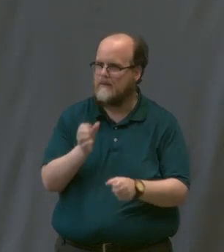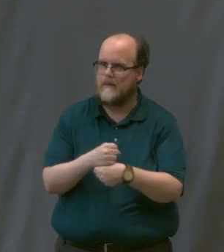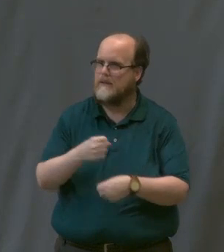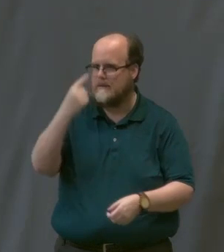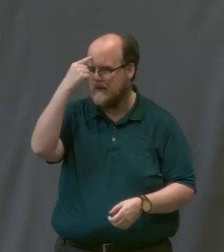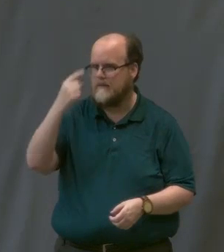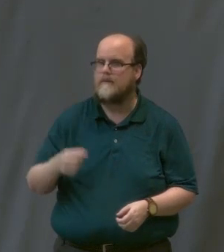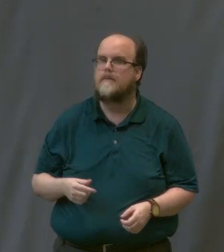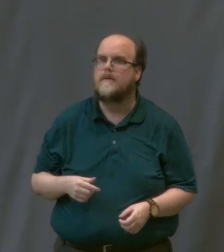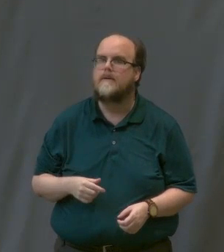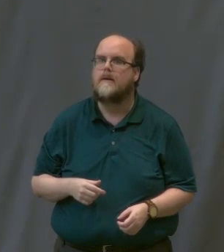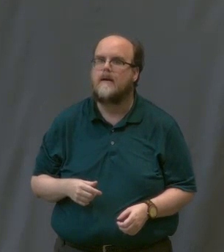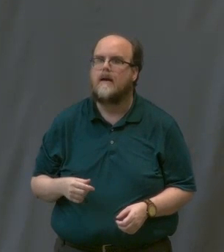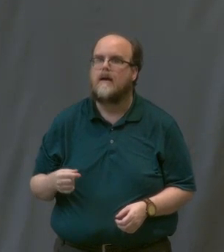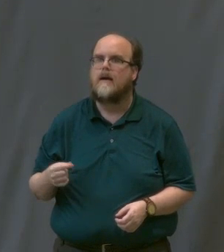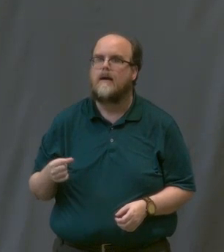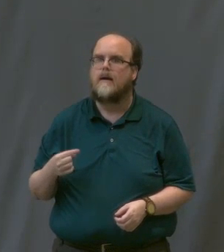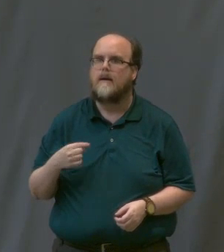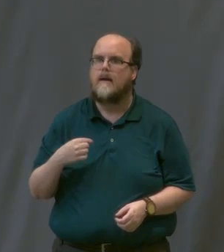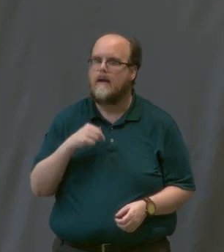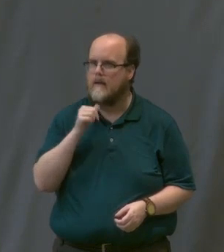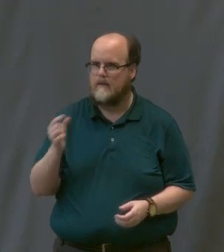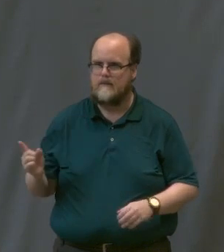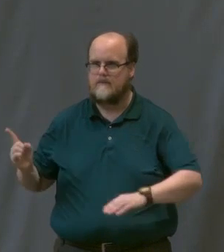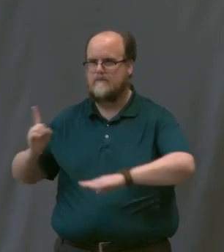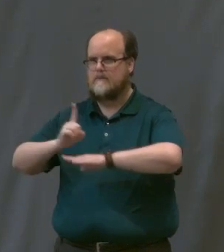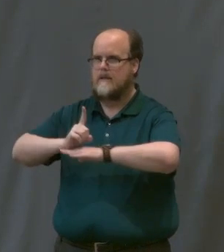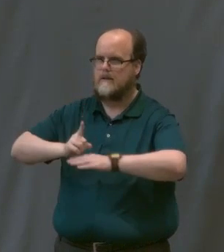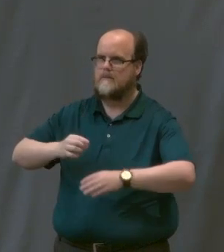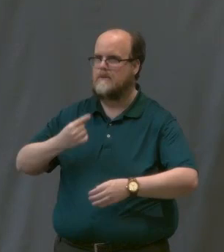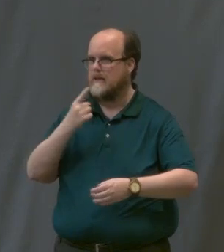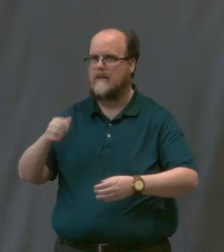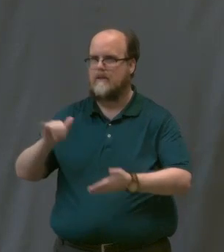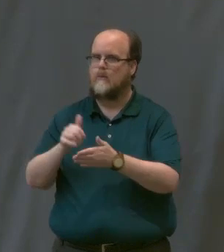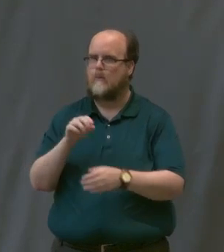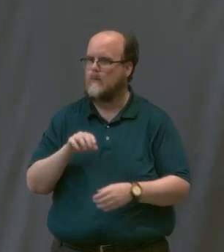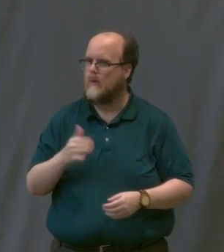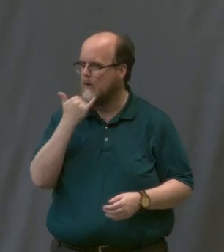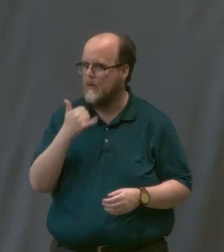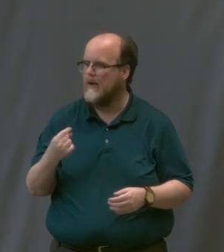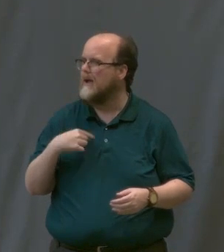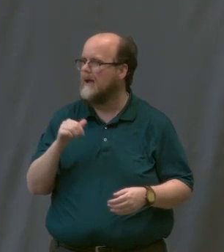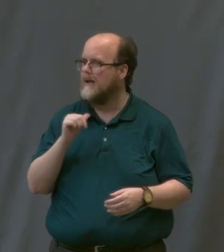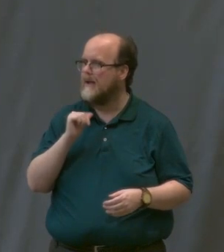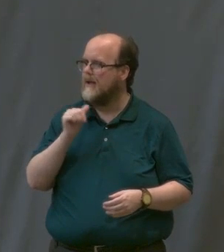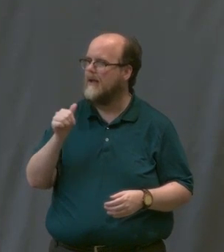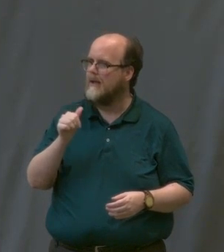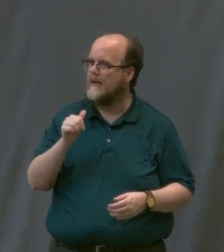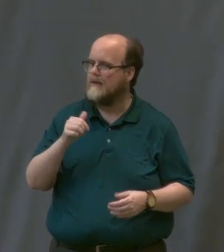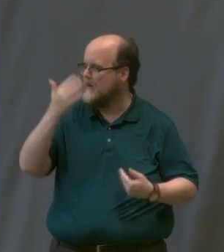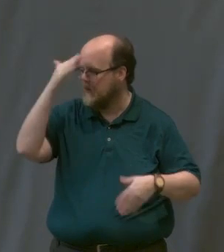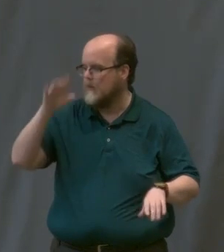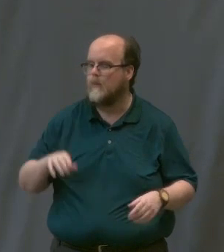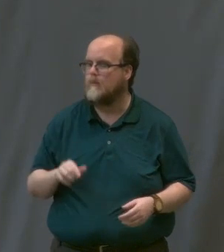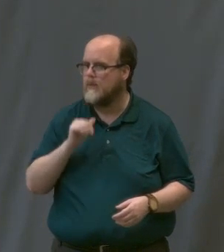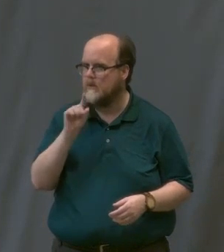to me. I'm not going to stand up here and say if it's scriptural or not. I'm not too sure about that. I don't know.